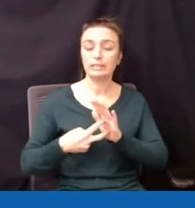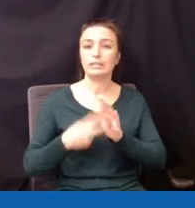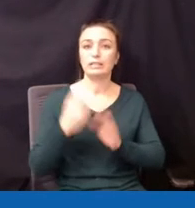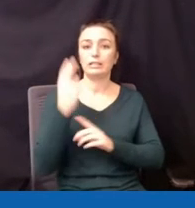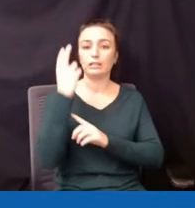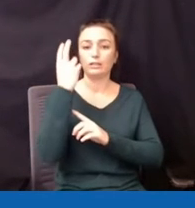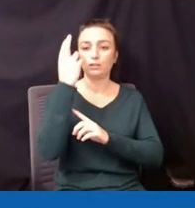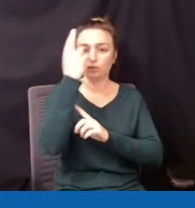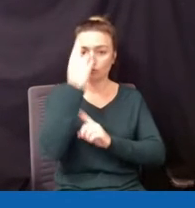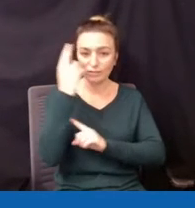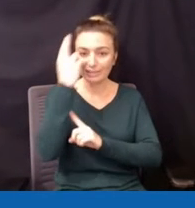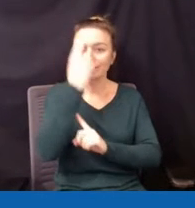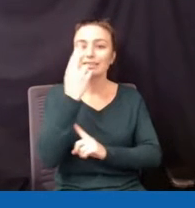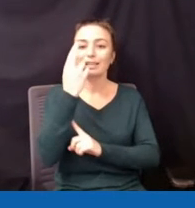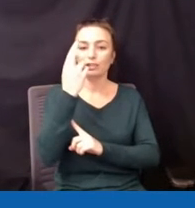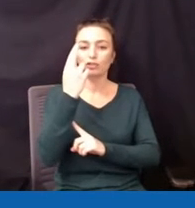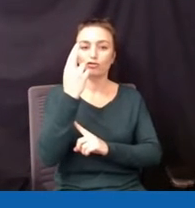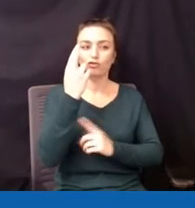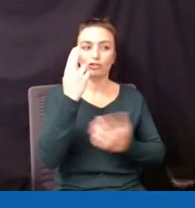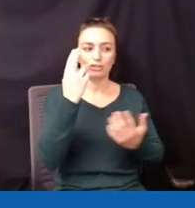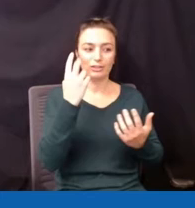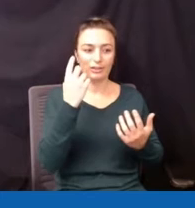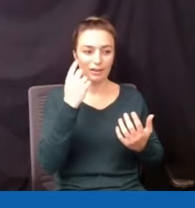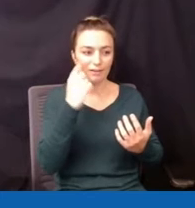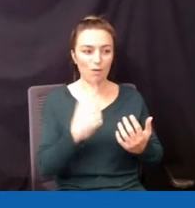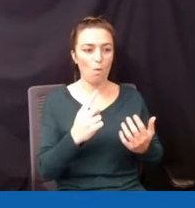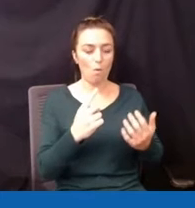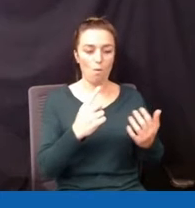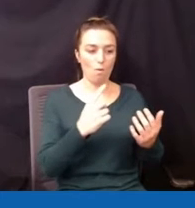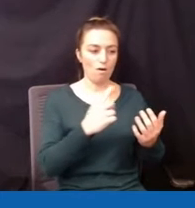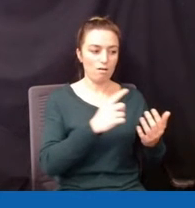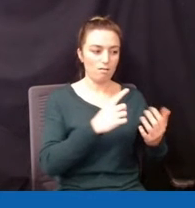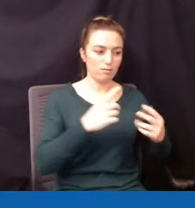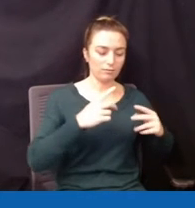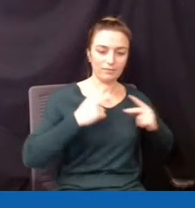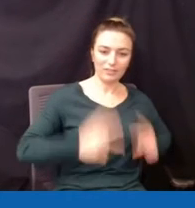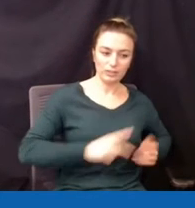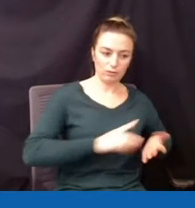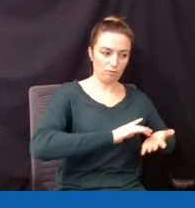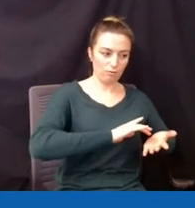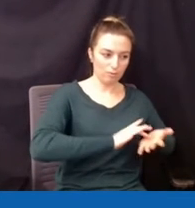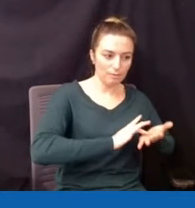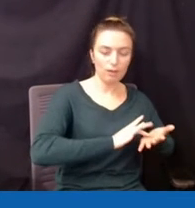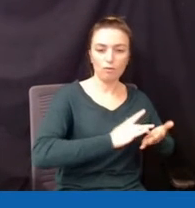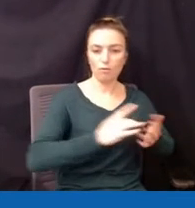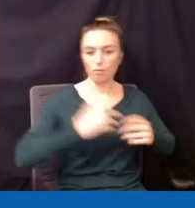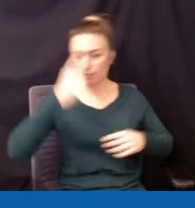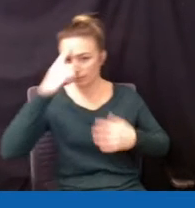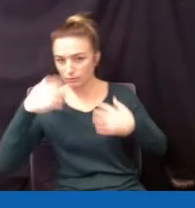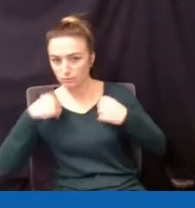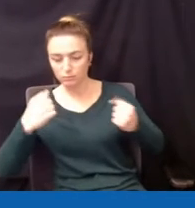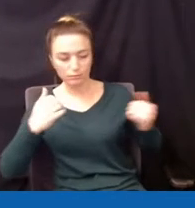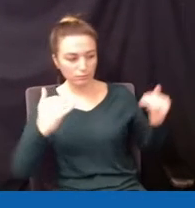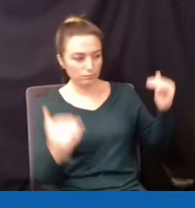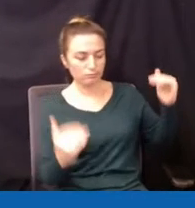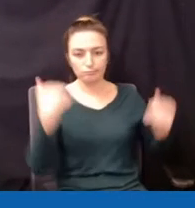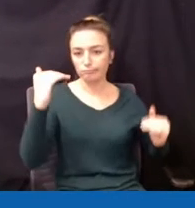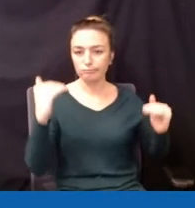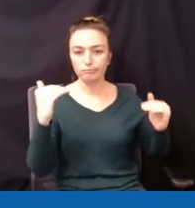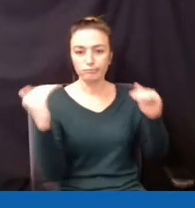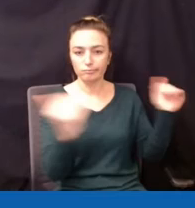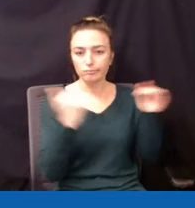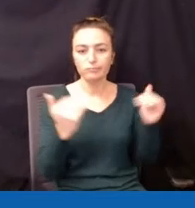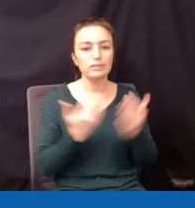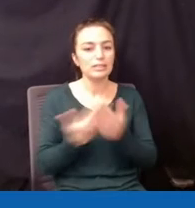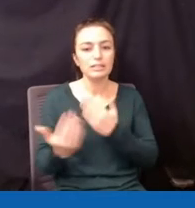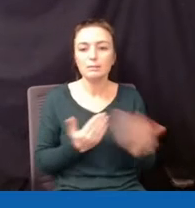a similar high quality of mental health, regardless of one's station in life or one's social demographic characteristics.